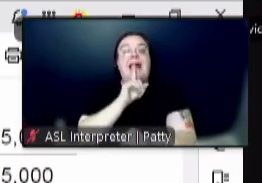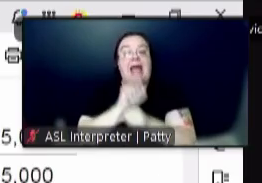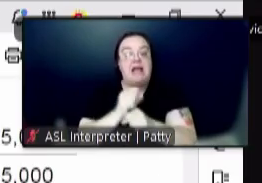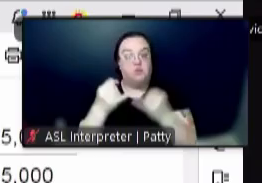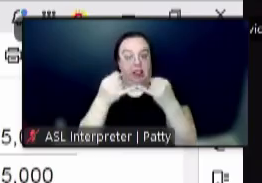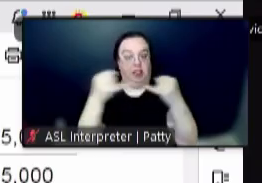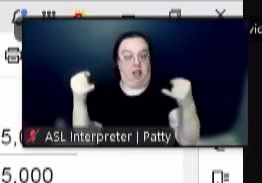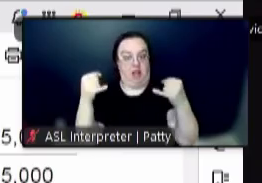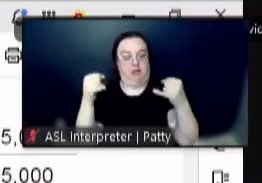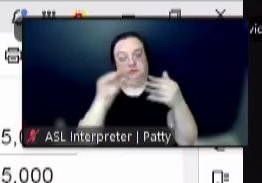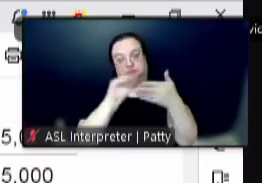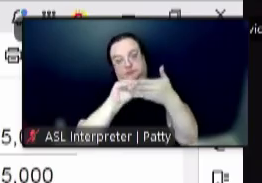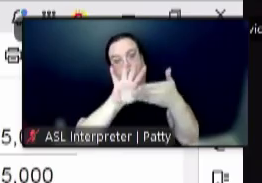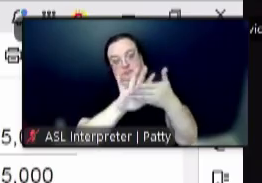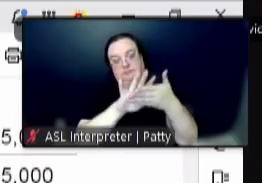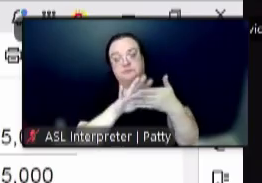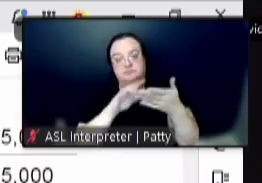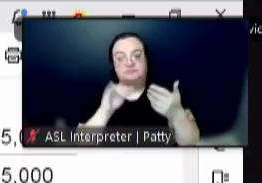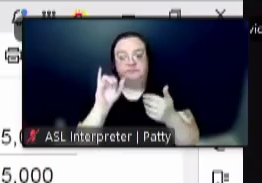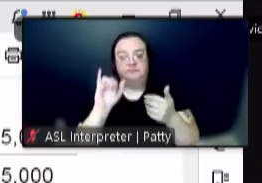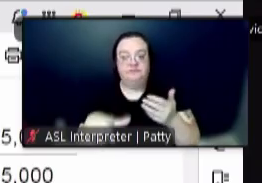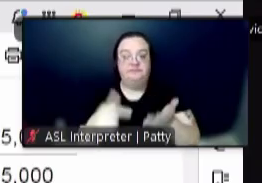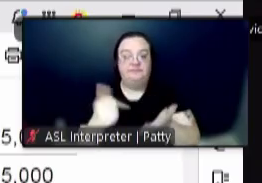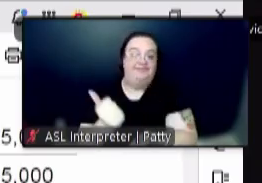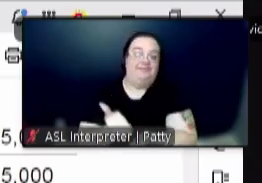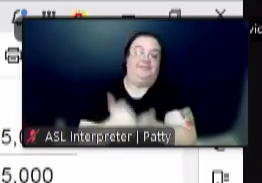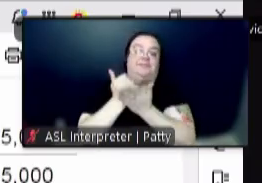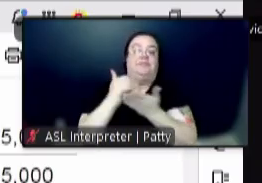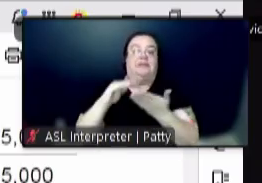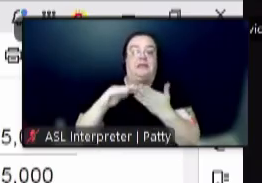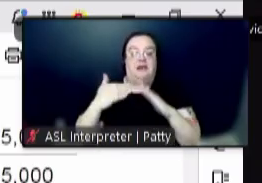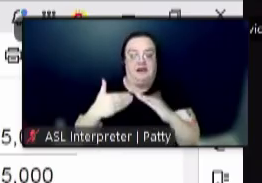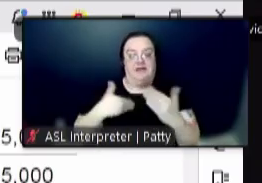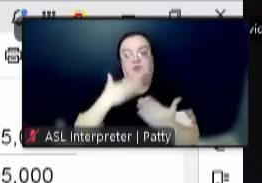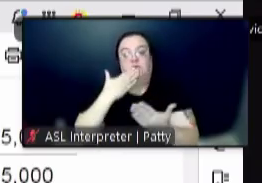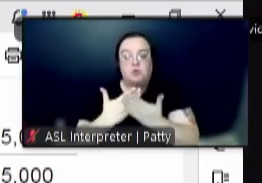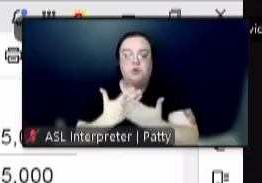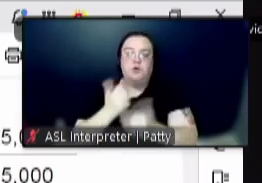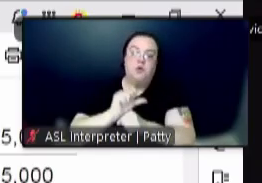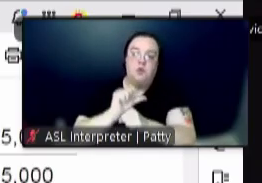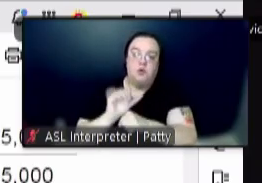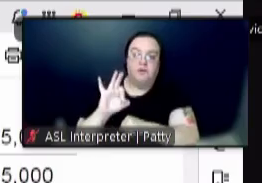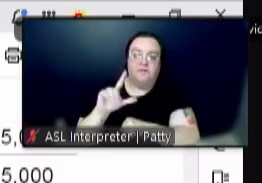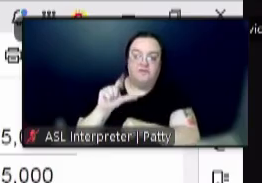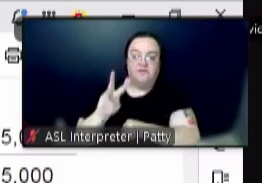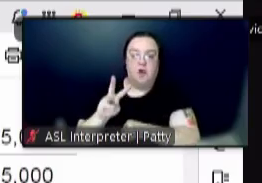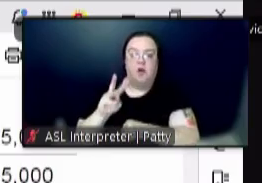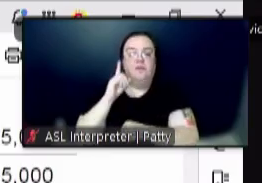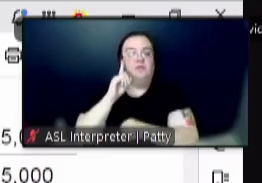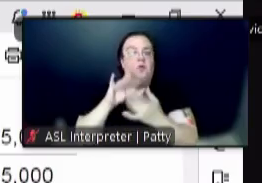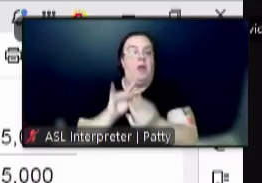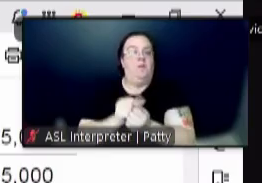assists the town in having a good workflow of financial systems.